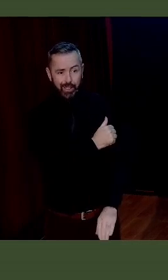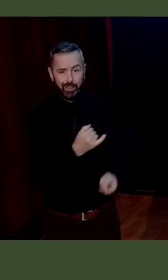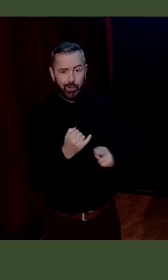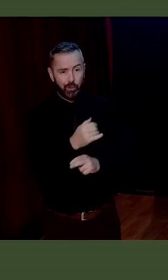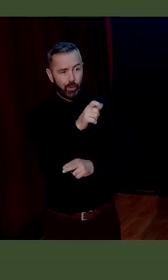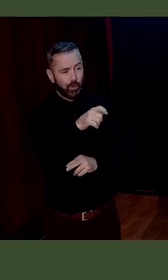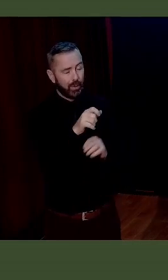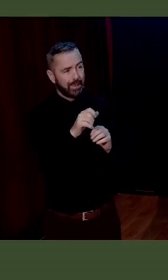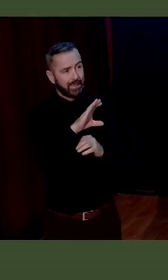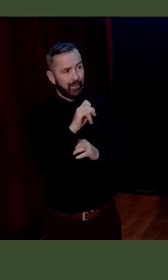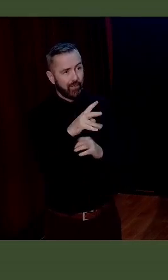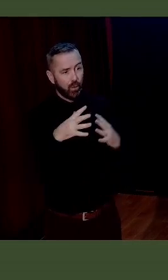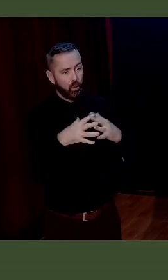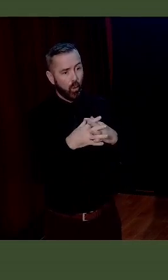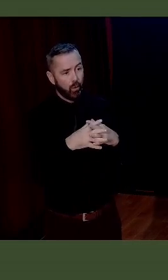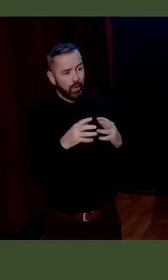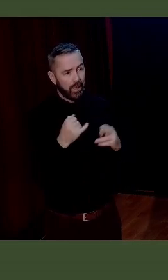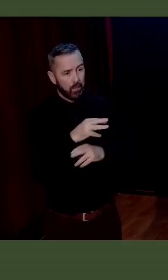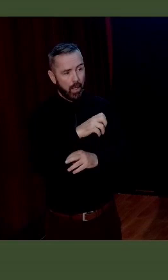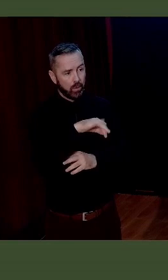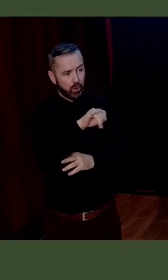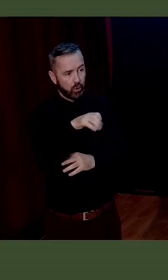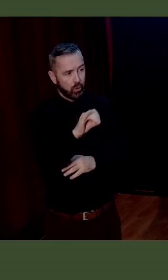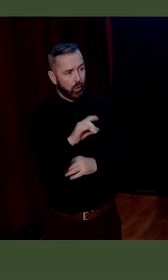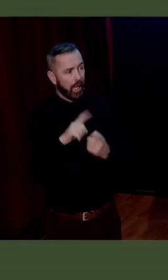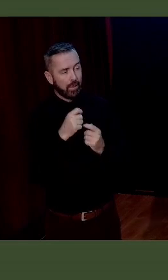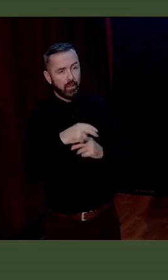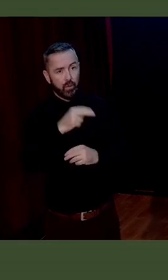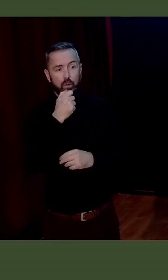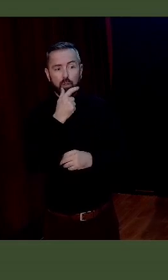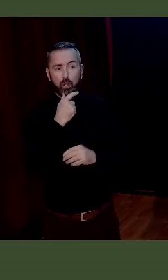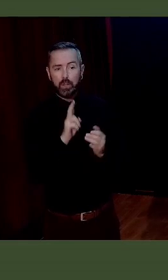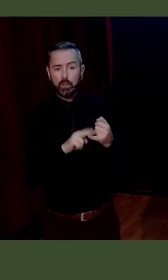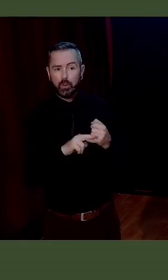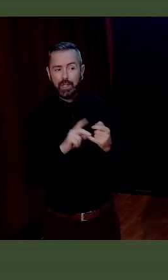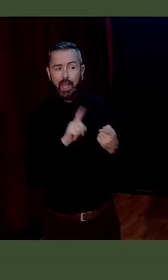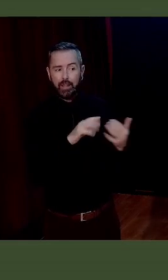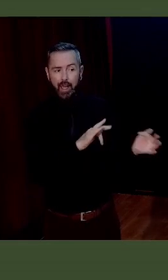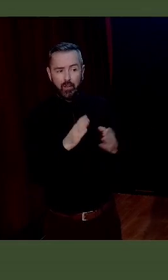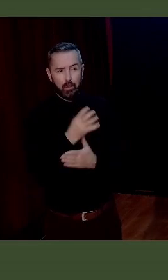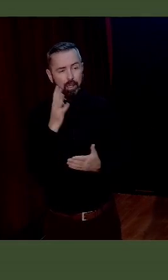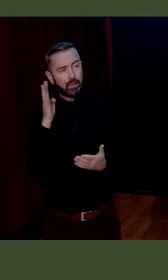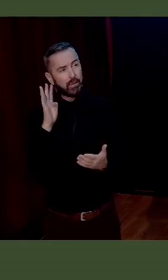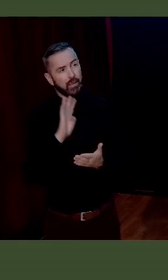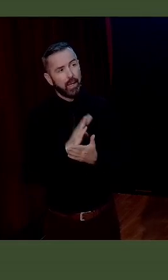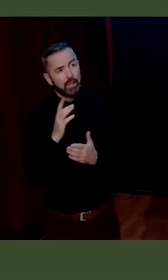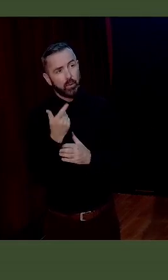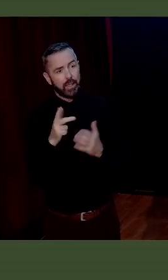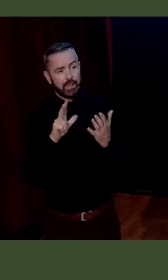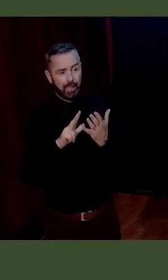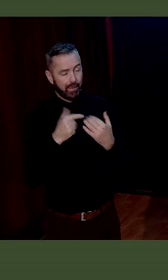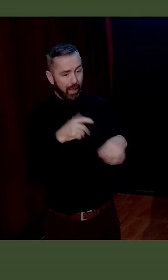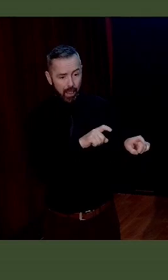the Civil War in Mountjoy and then the North Dublin Union. And afterwards, by 1928, and it took that long for her